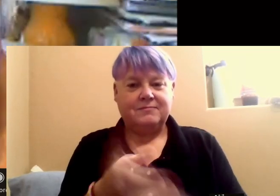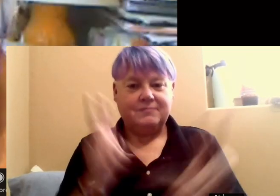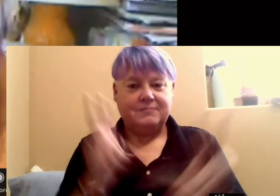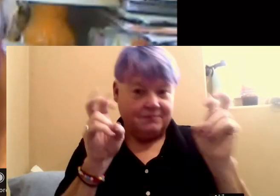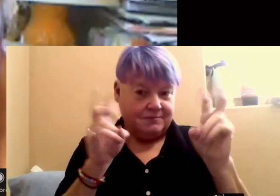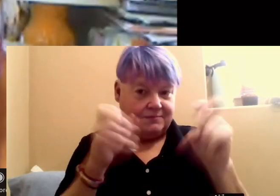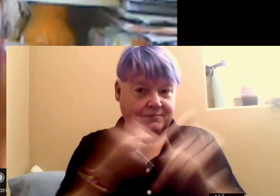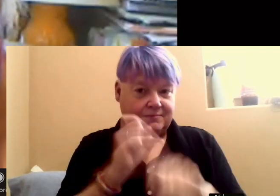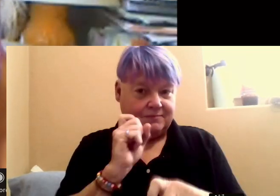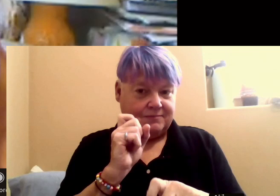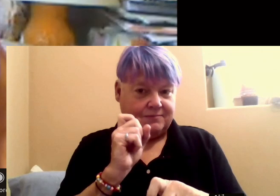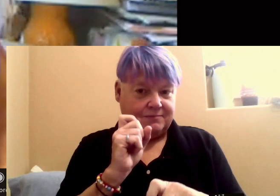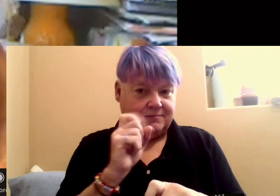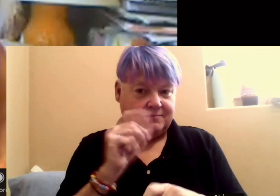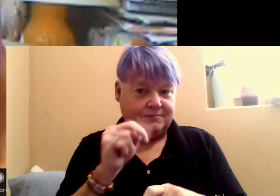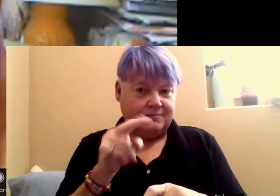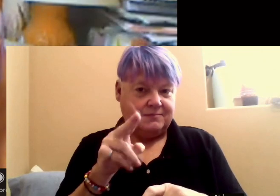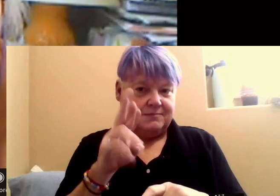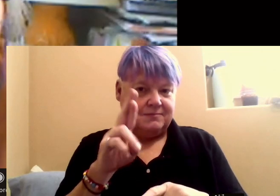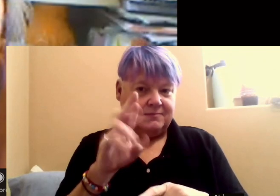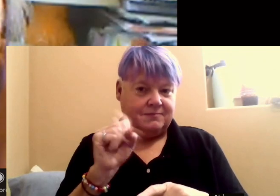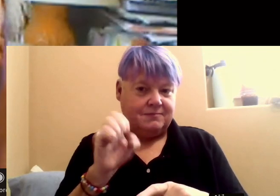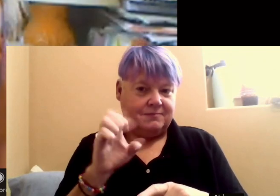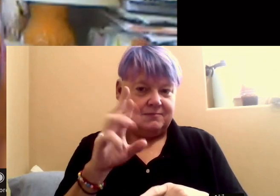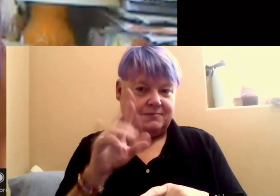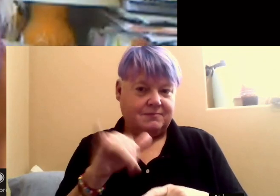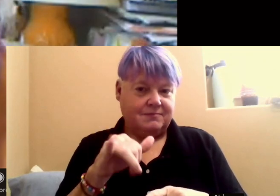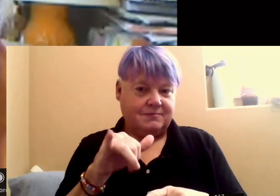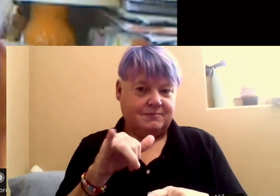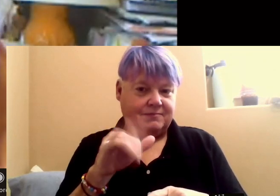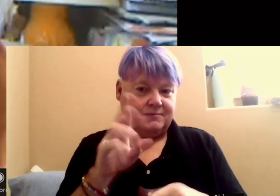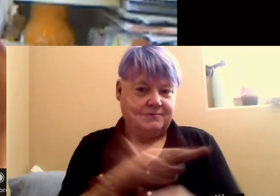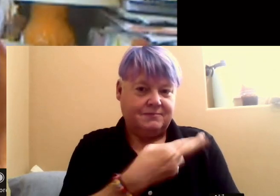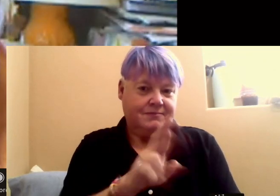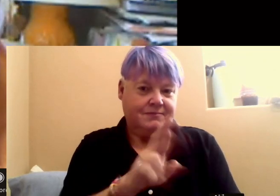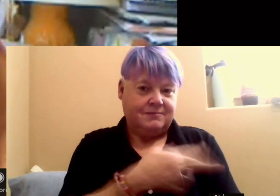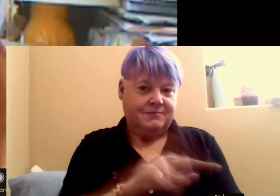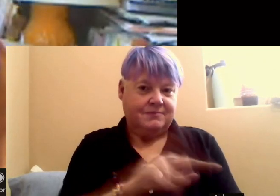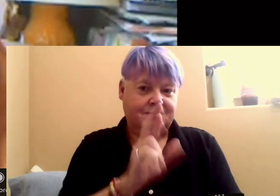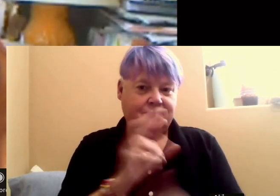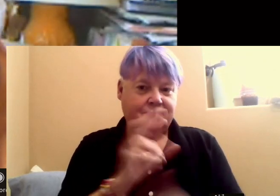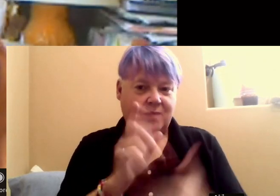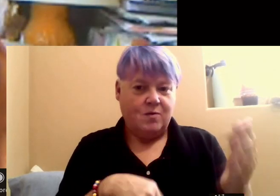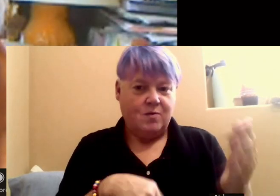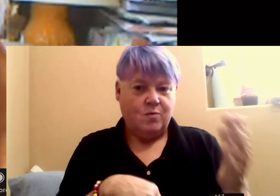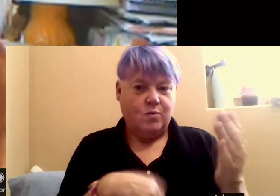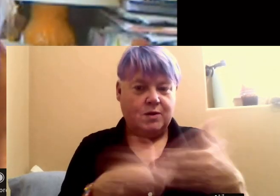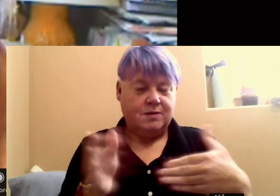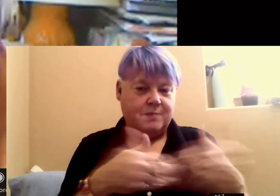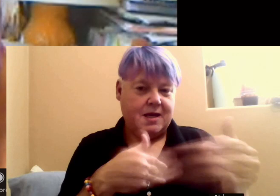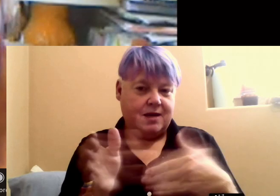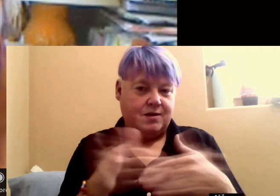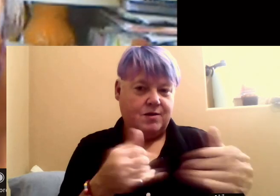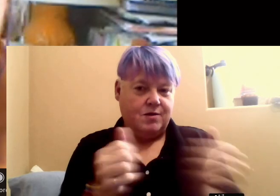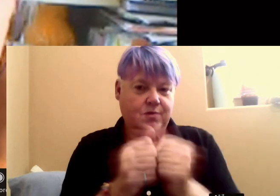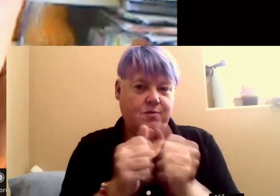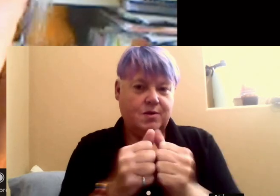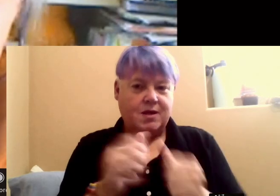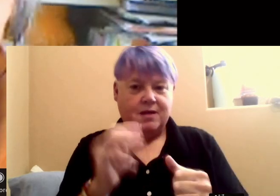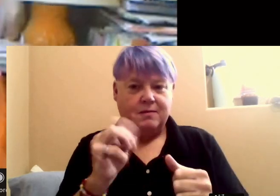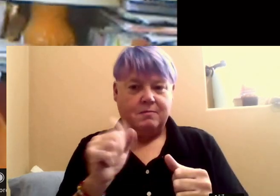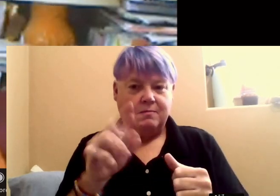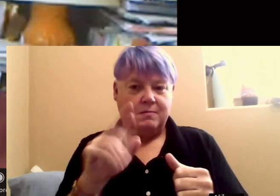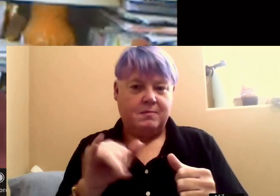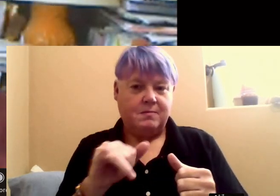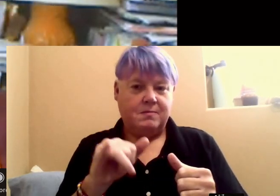a nursery rhyme or children's rhyme. So this one is What's the Matter with Mary Jane by A.A. Milne. My parents